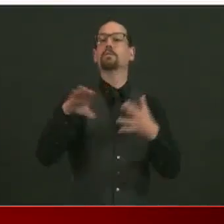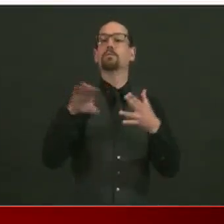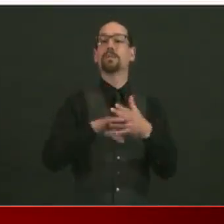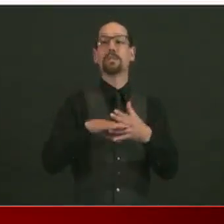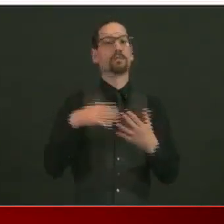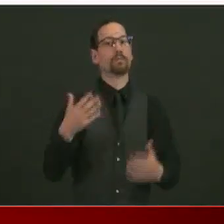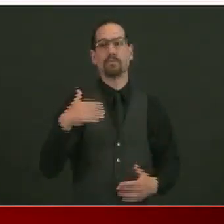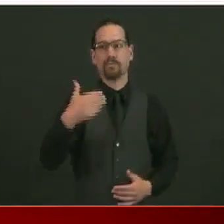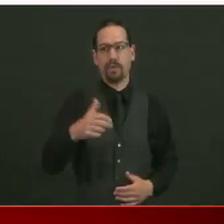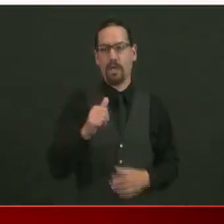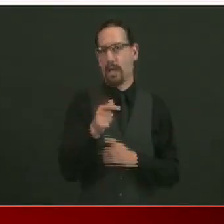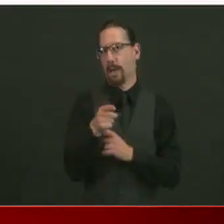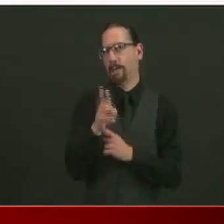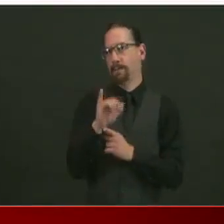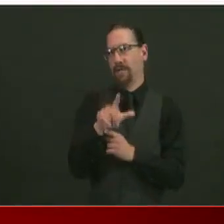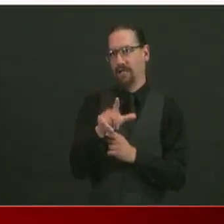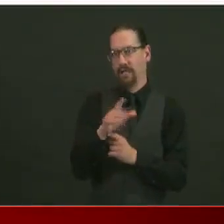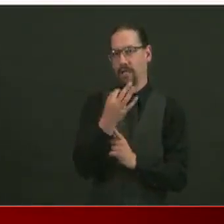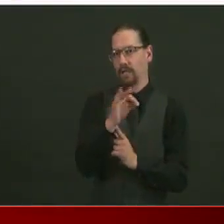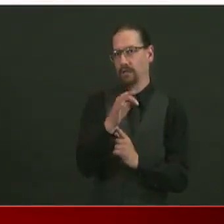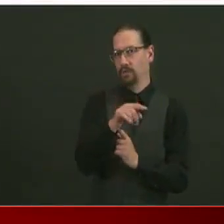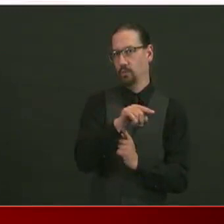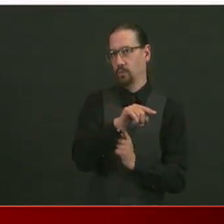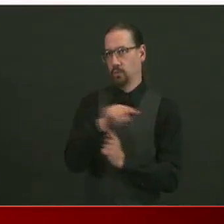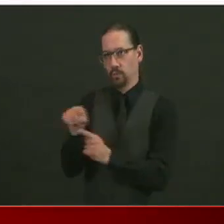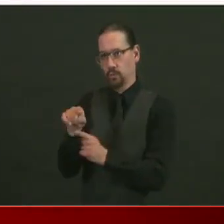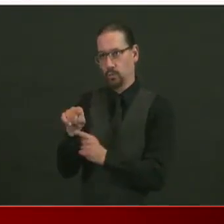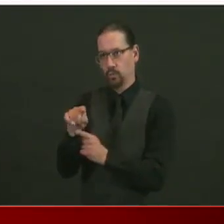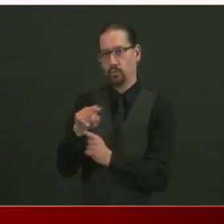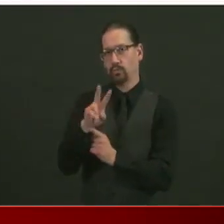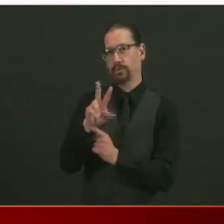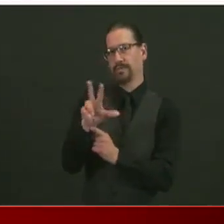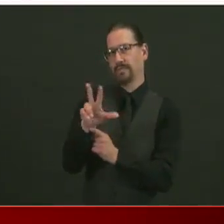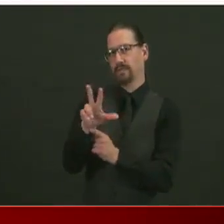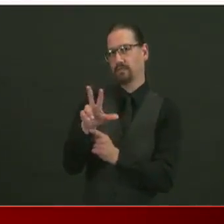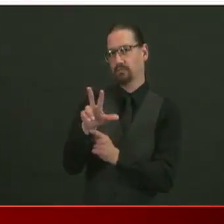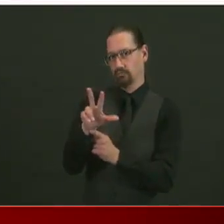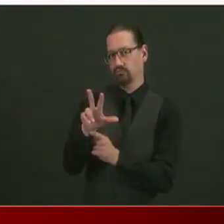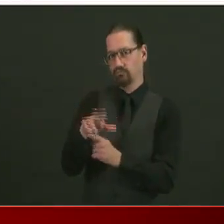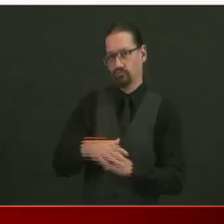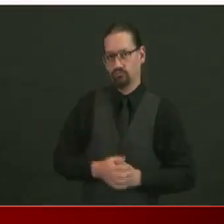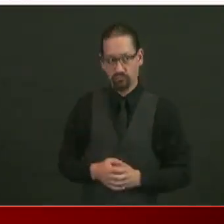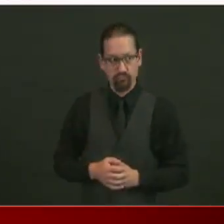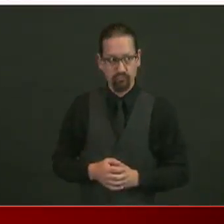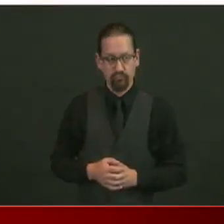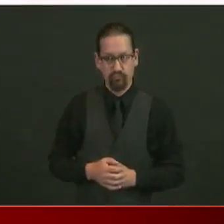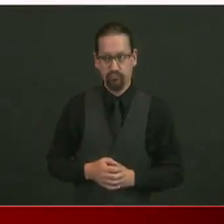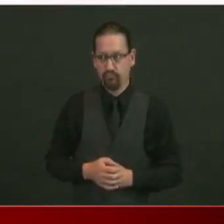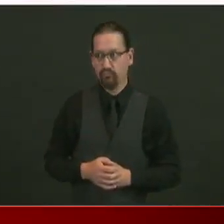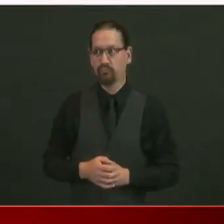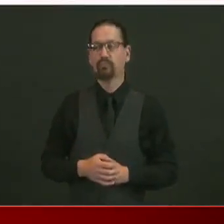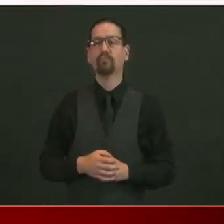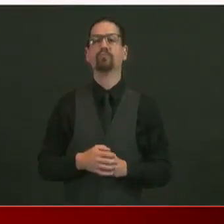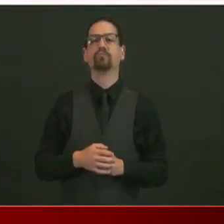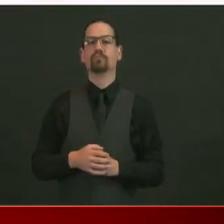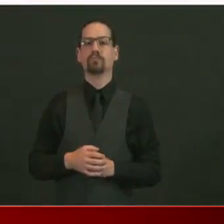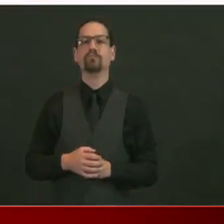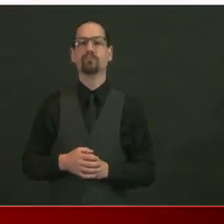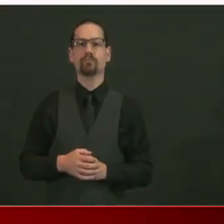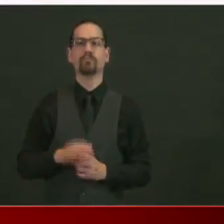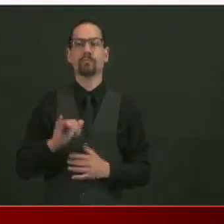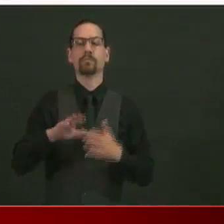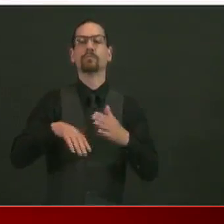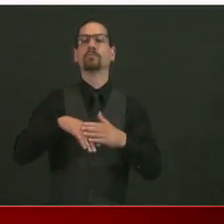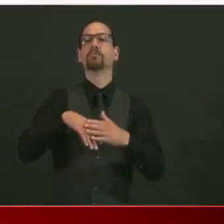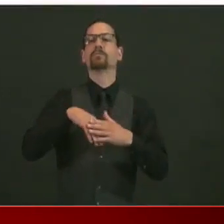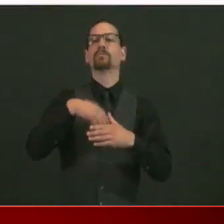23rd. Todos los niños y maestros van a tener las vacaciones de abril desde el 19 al 23. The following